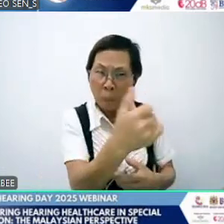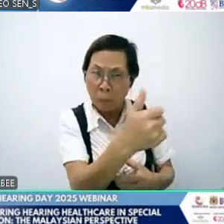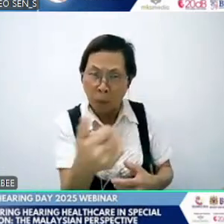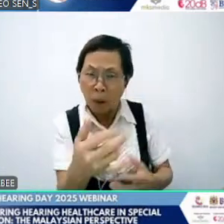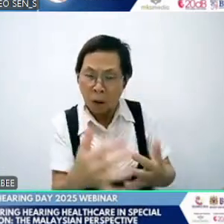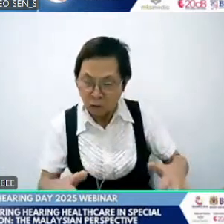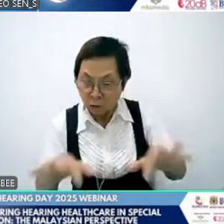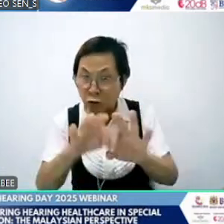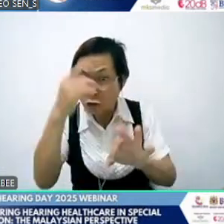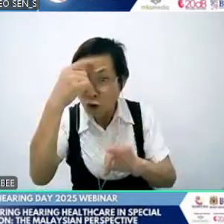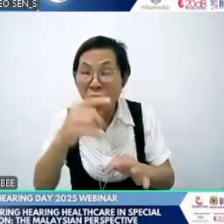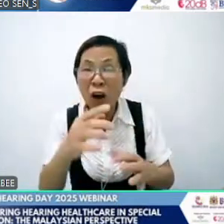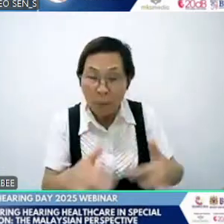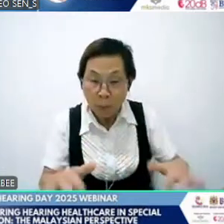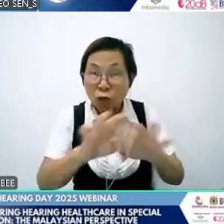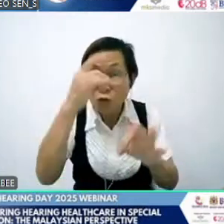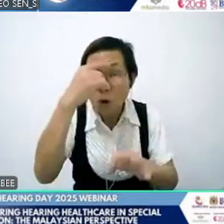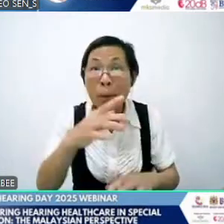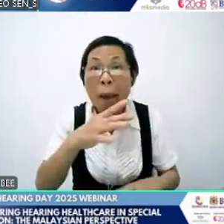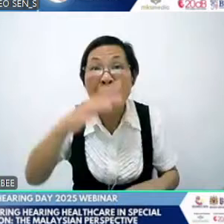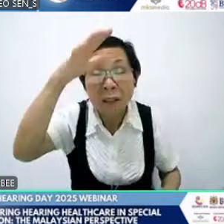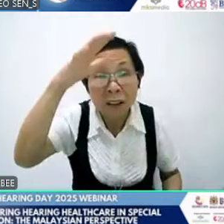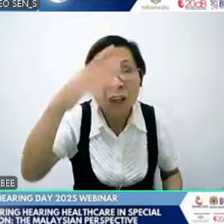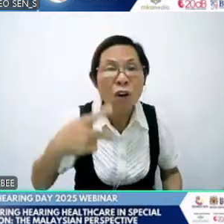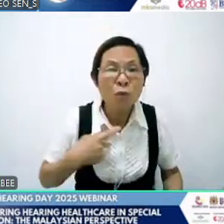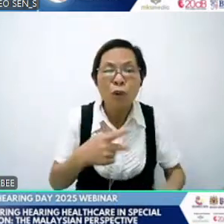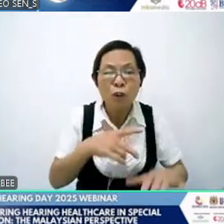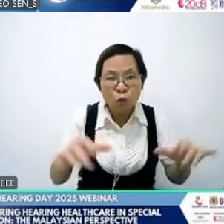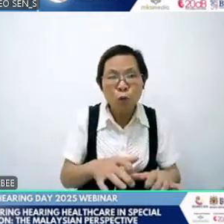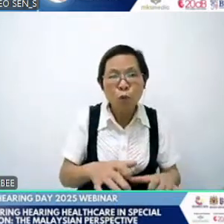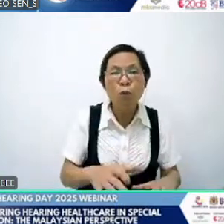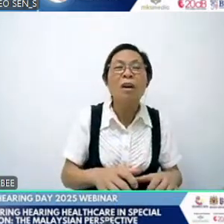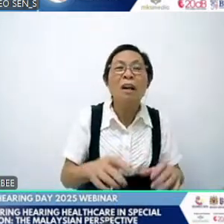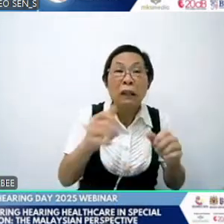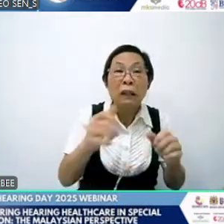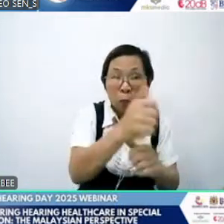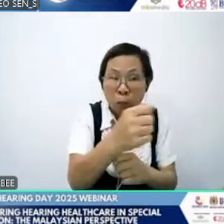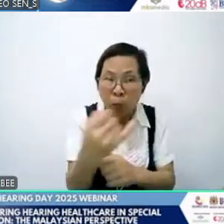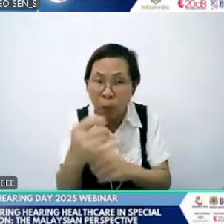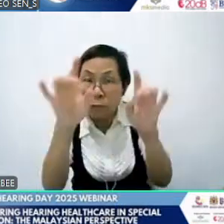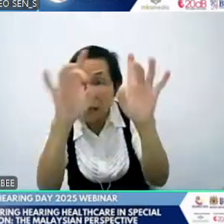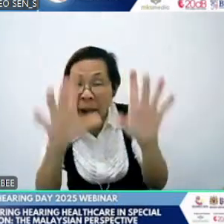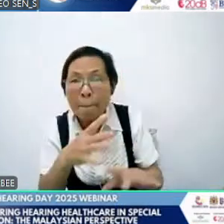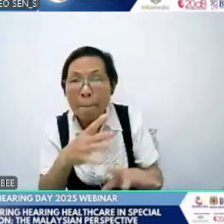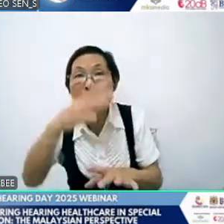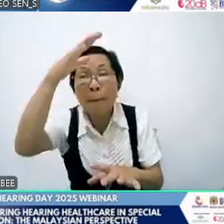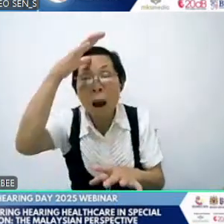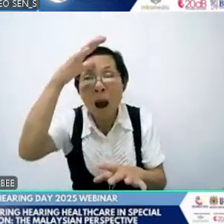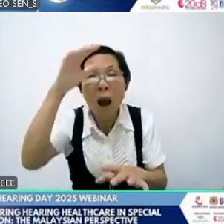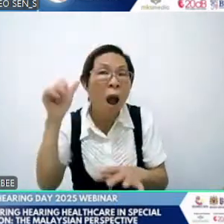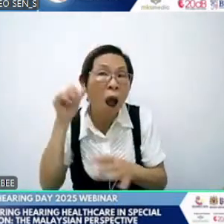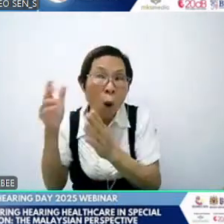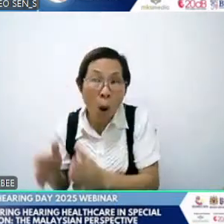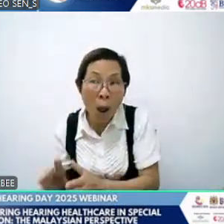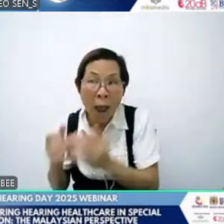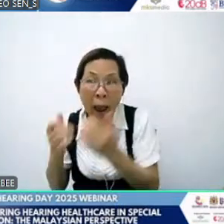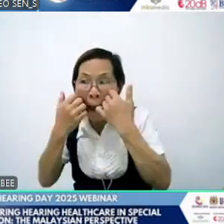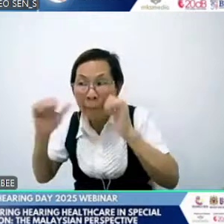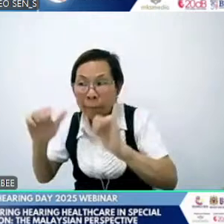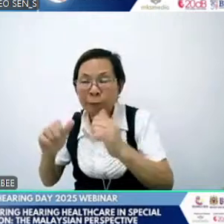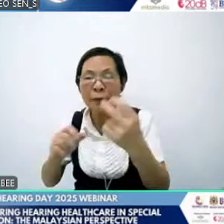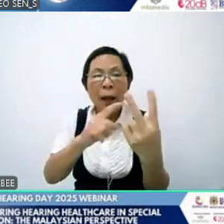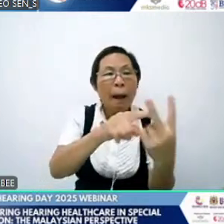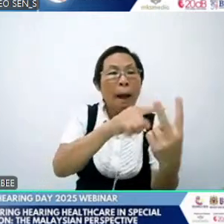for parents. To do this, we conducted a validation test with both parents and audiology experts. For